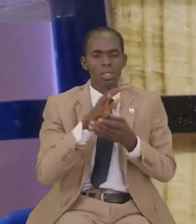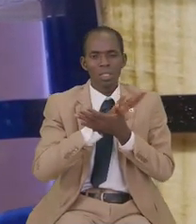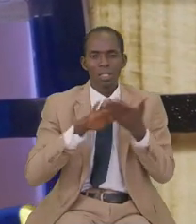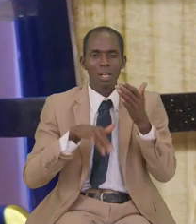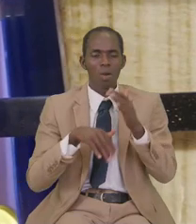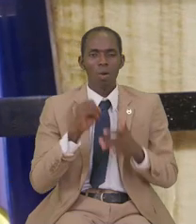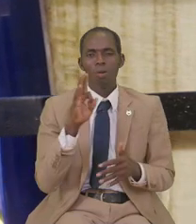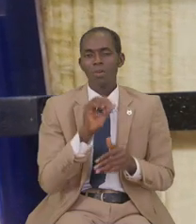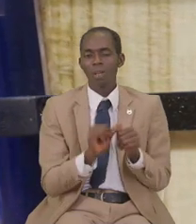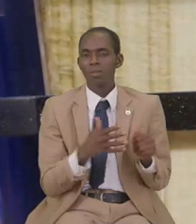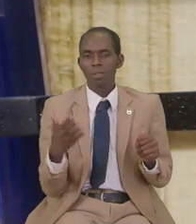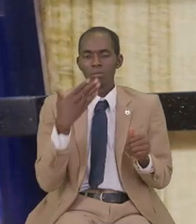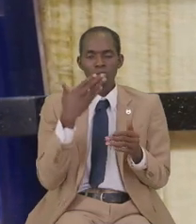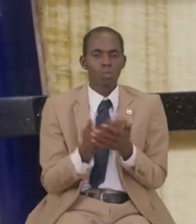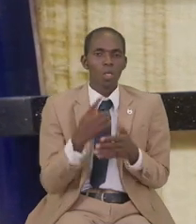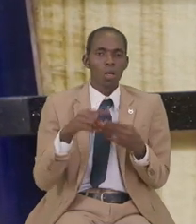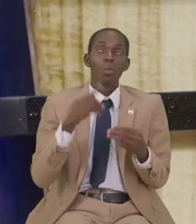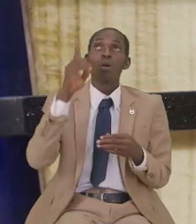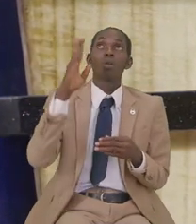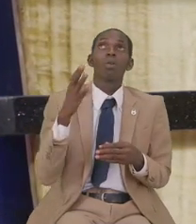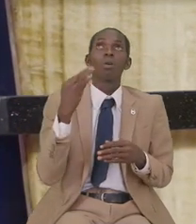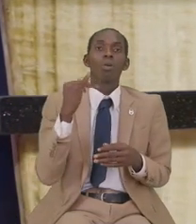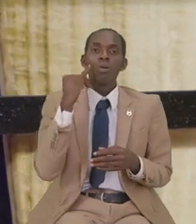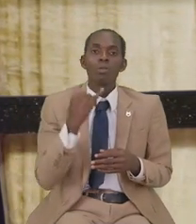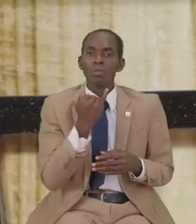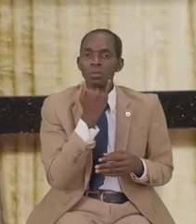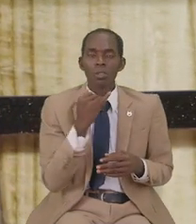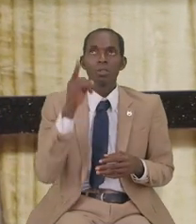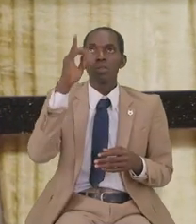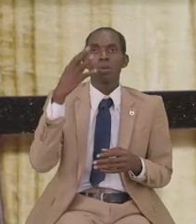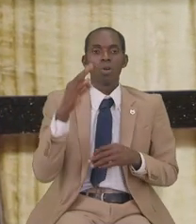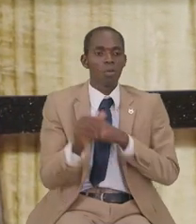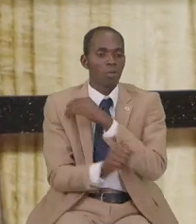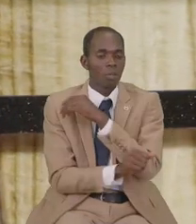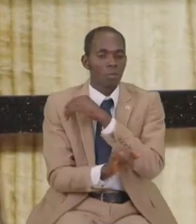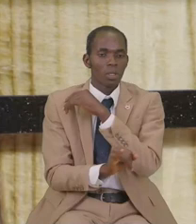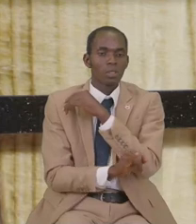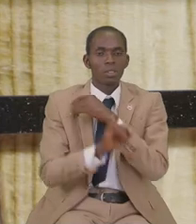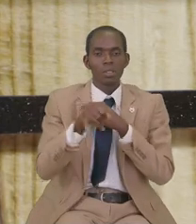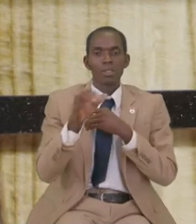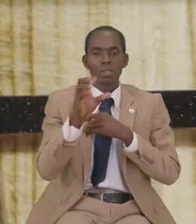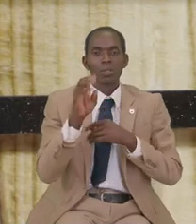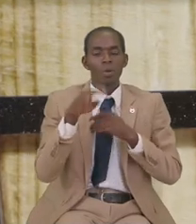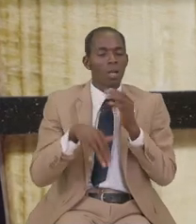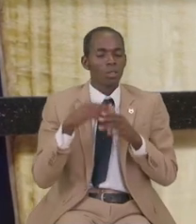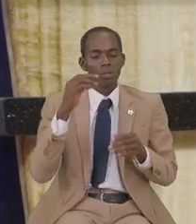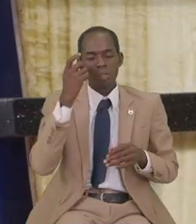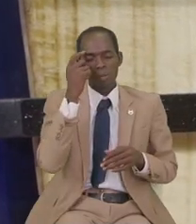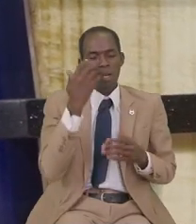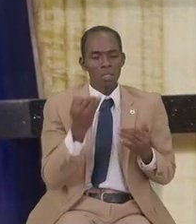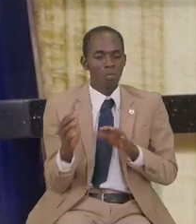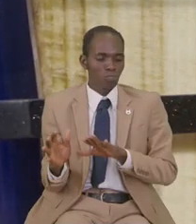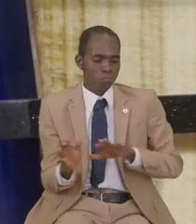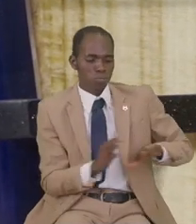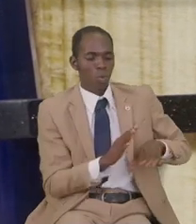they had known about the God of Israel, the God of Abraham, the God of Isaac, and the God of Jacob. They wanted to push all that aside.